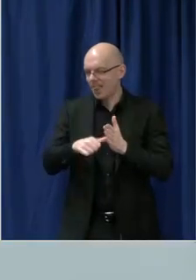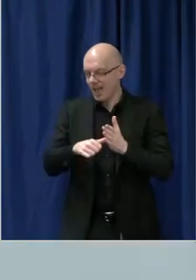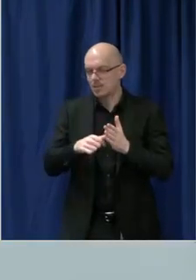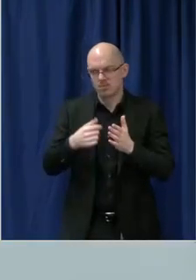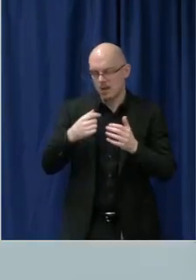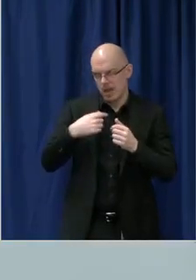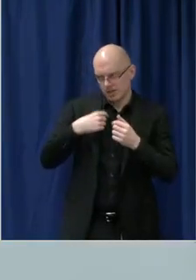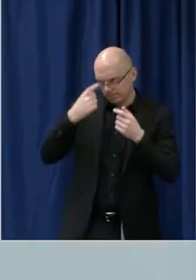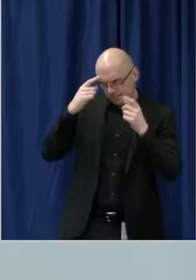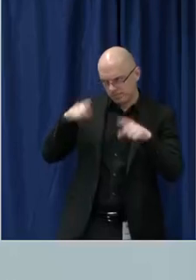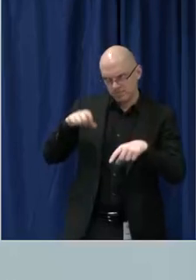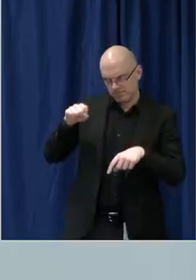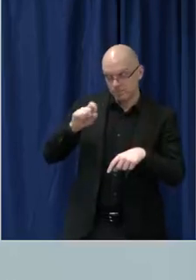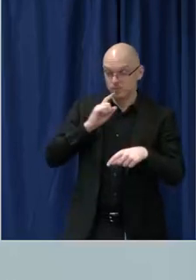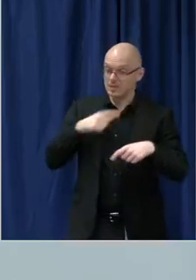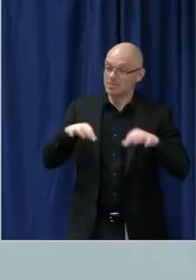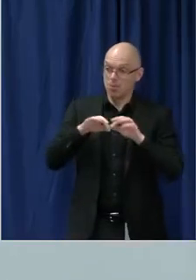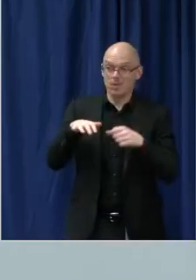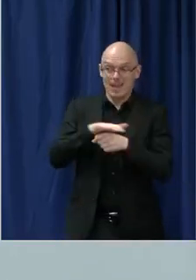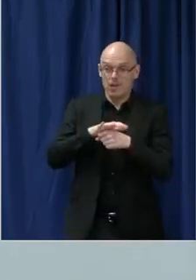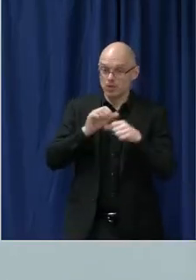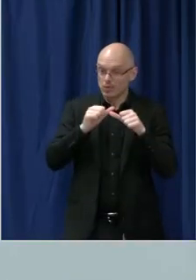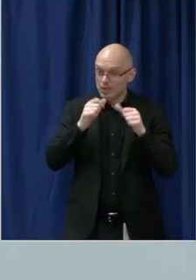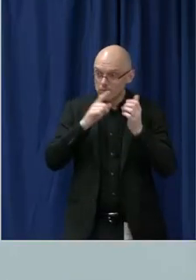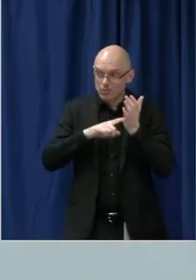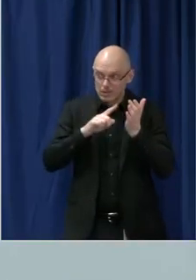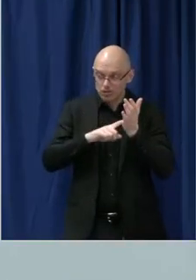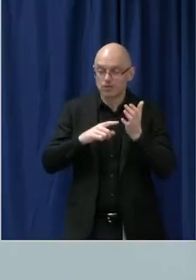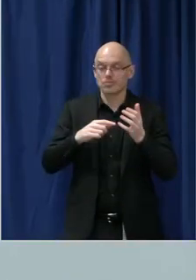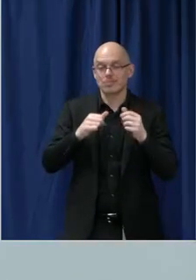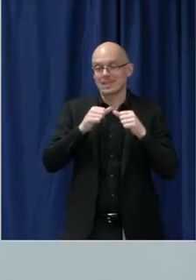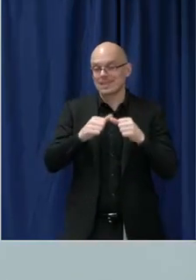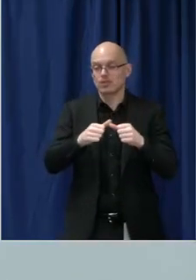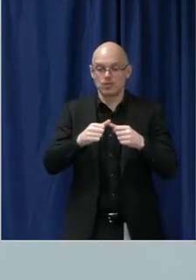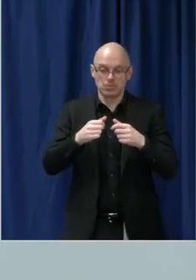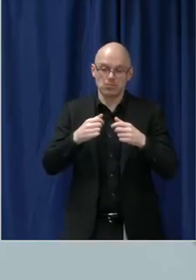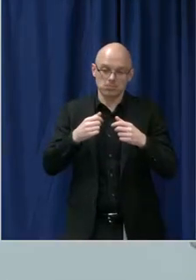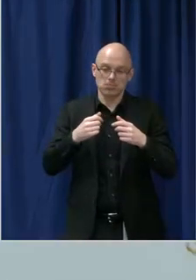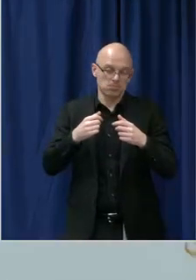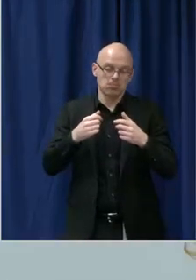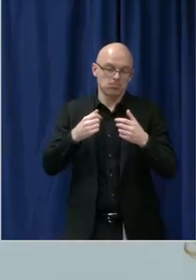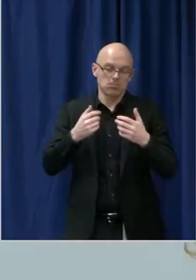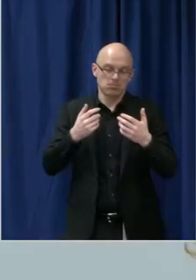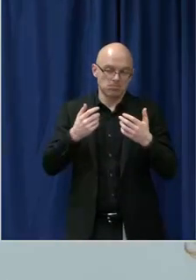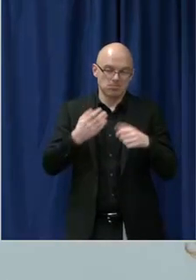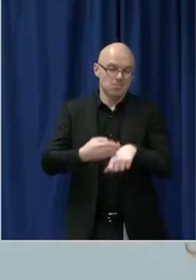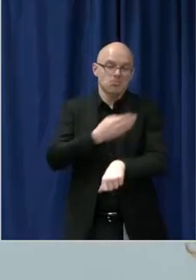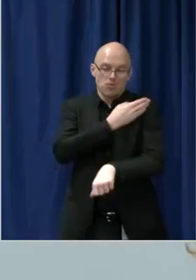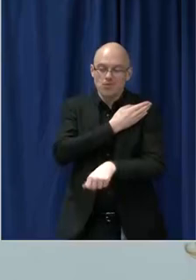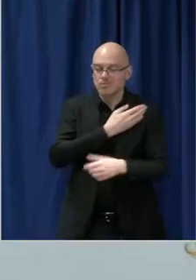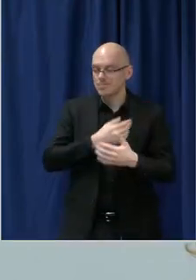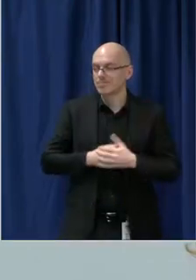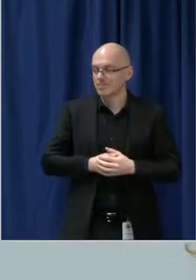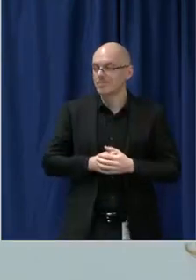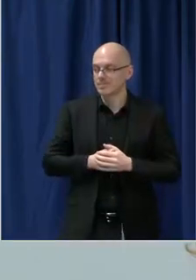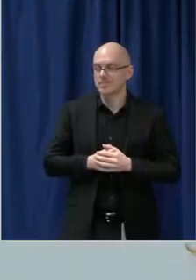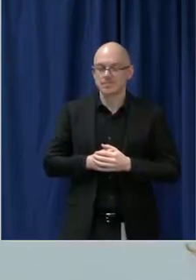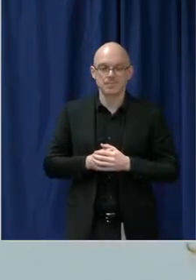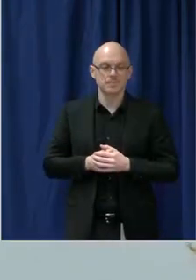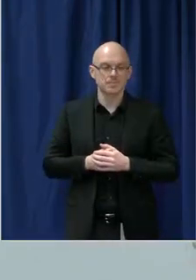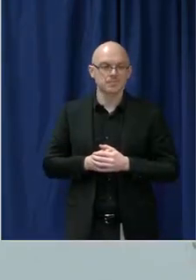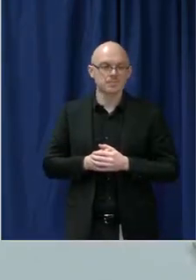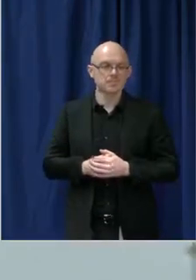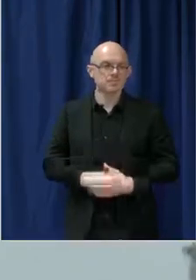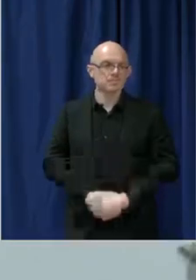a very important area that we continually work to expand on.